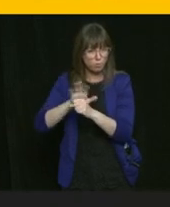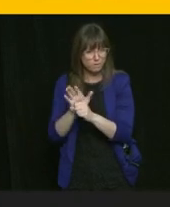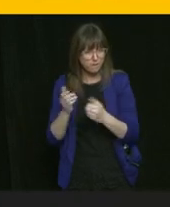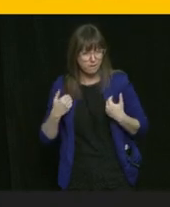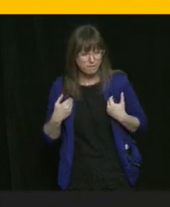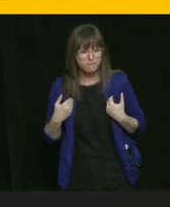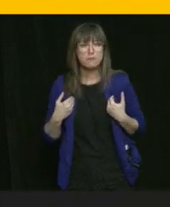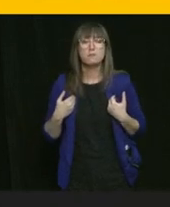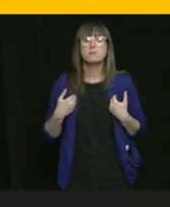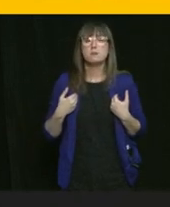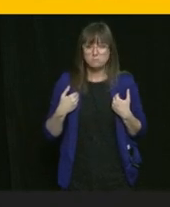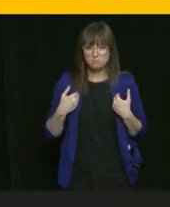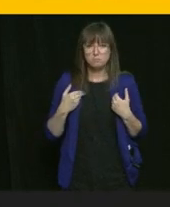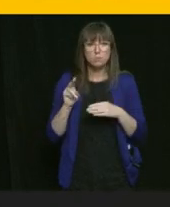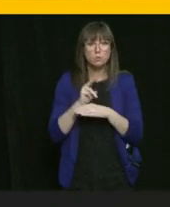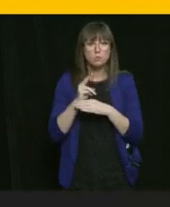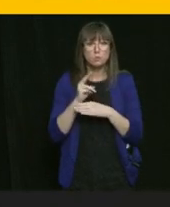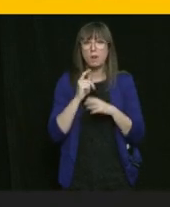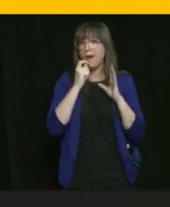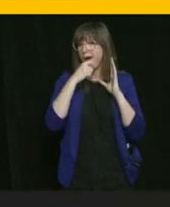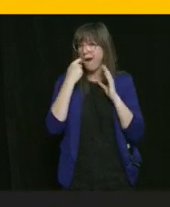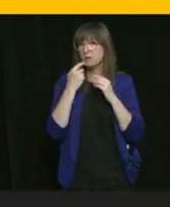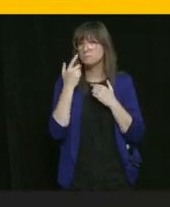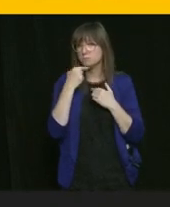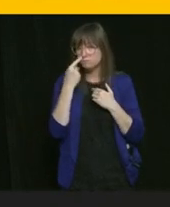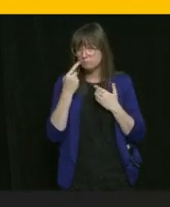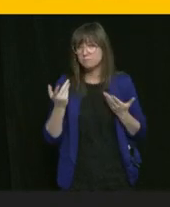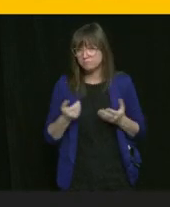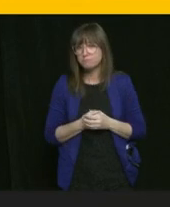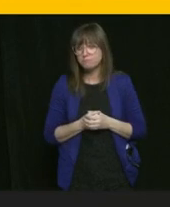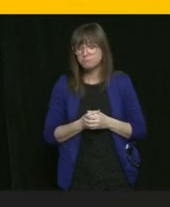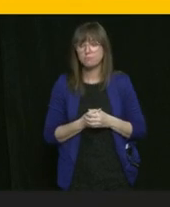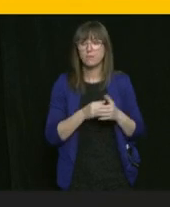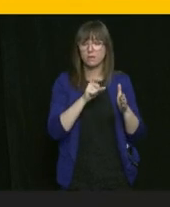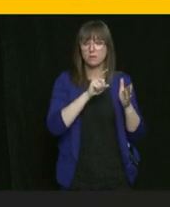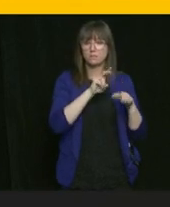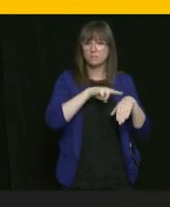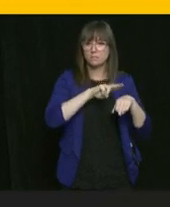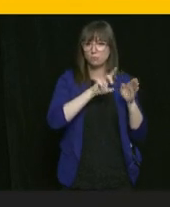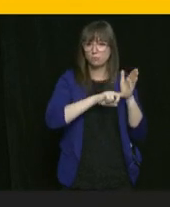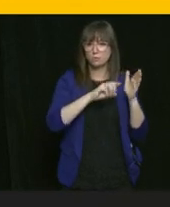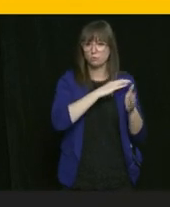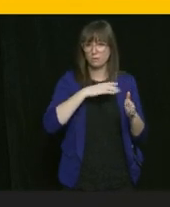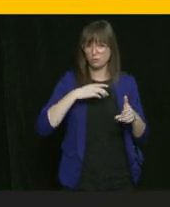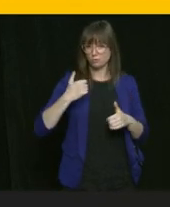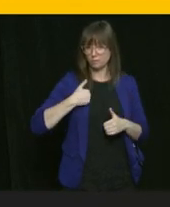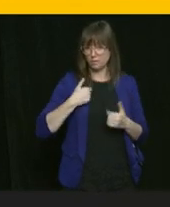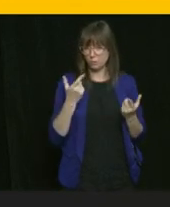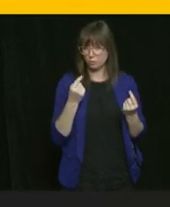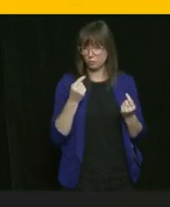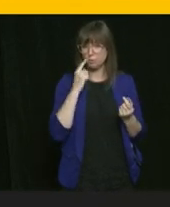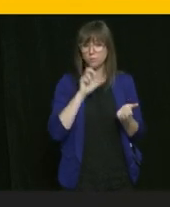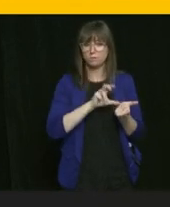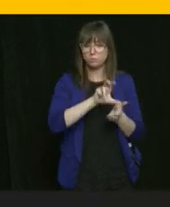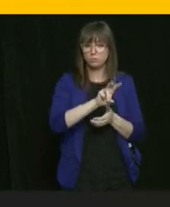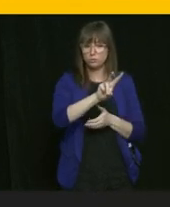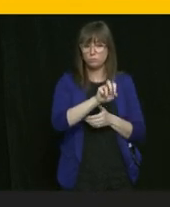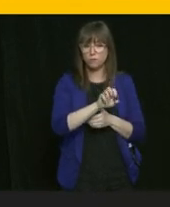using saliva samples. New investment from the National Research Council of Canada. We will also invest